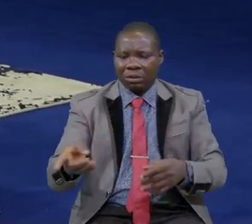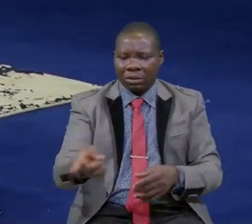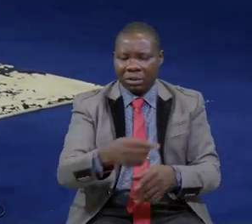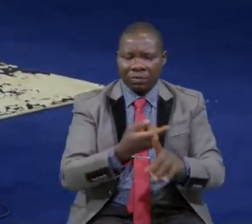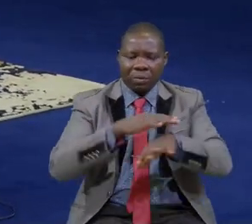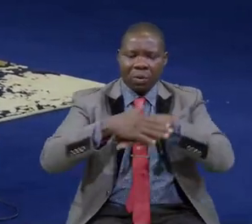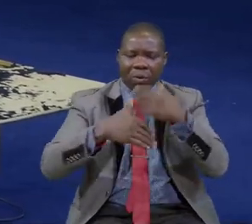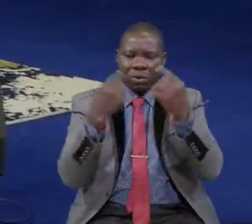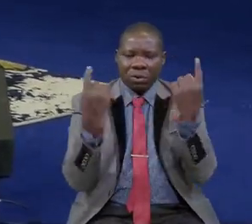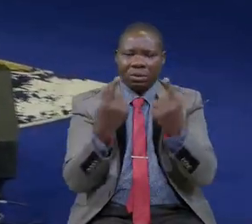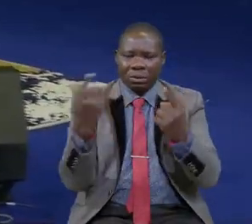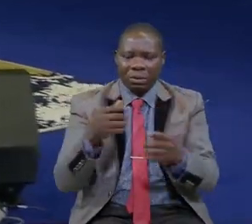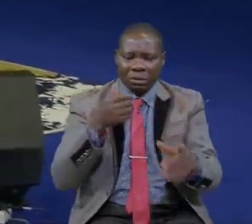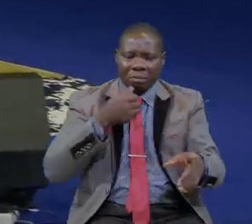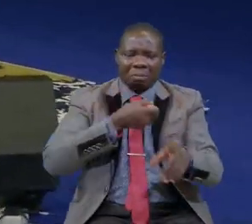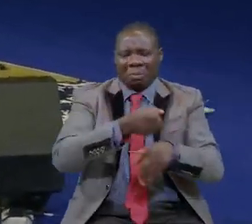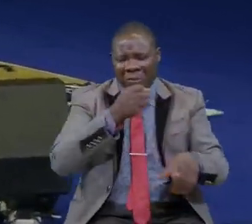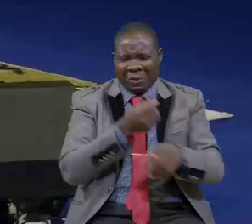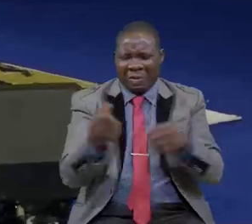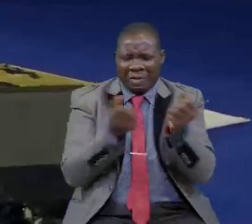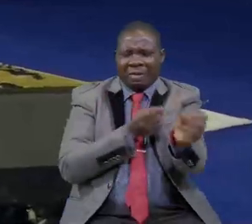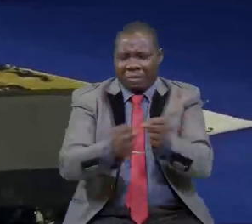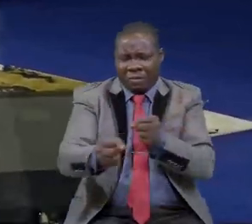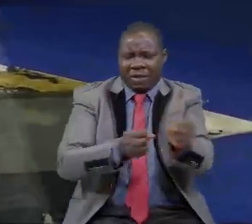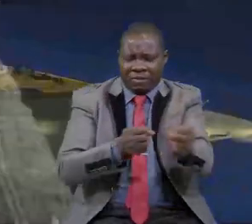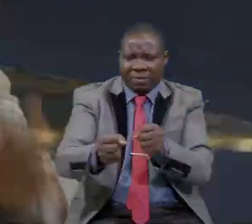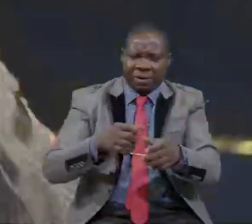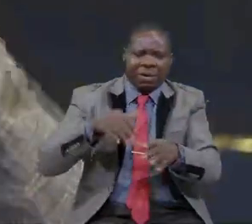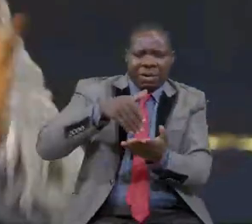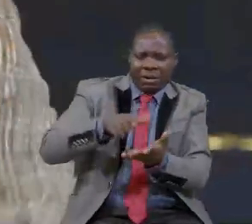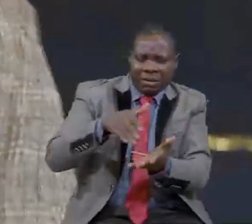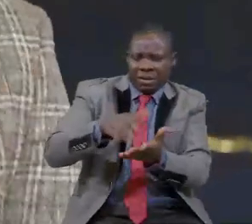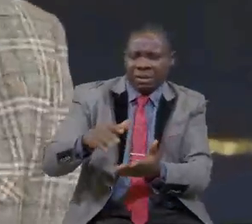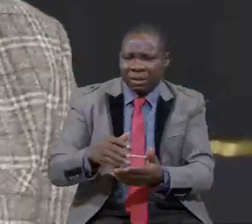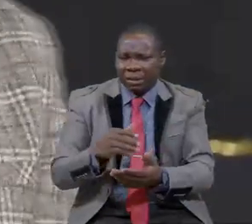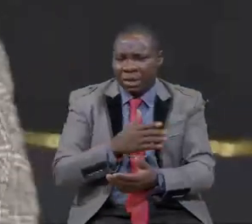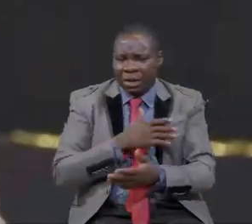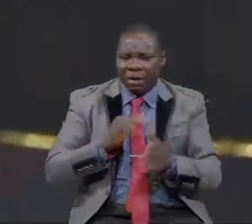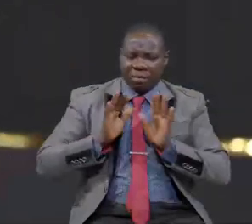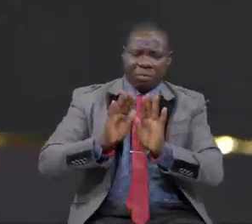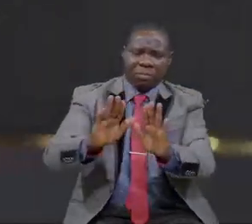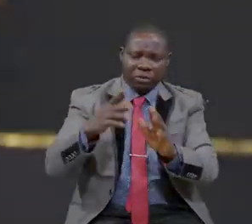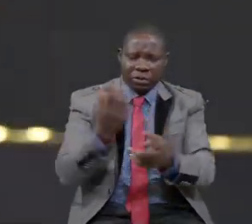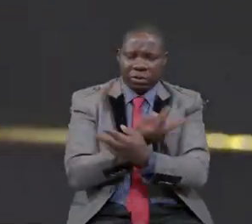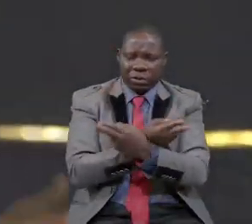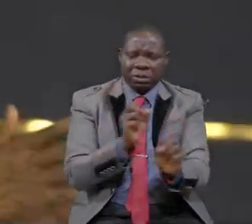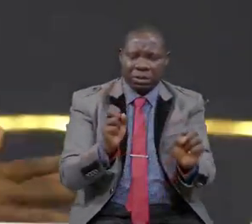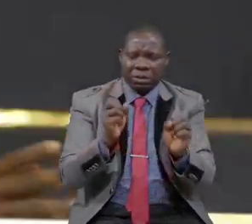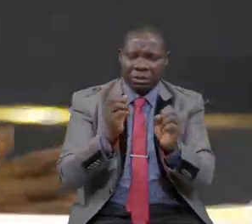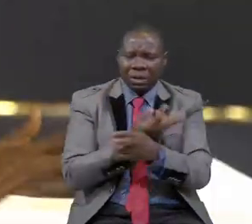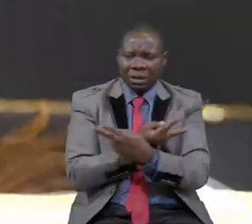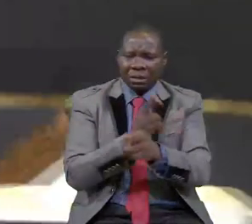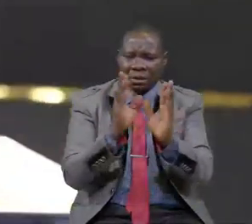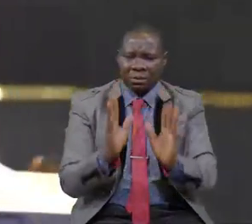kicking and rejecting and fighting and pushing the Redeemer away. They